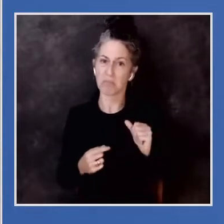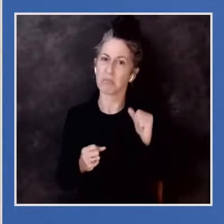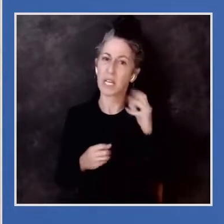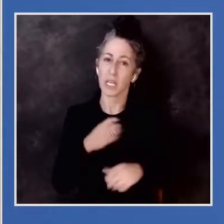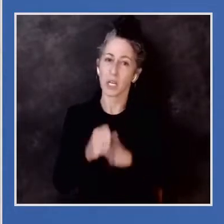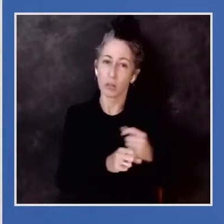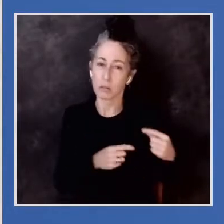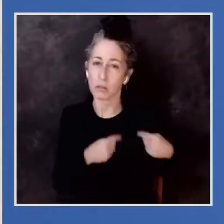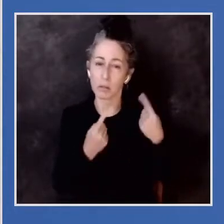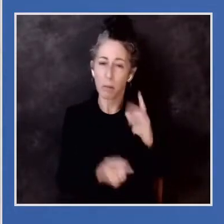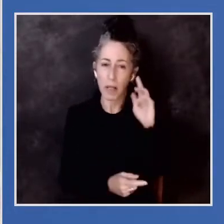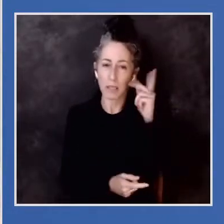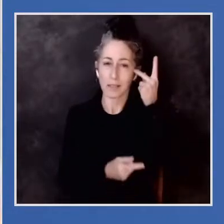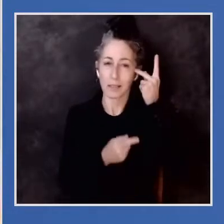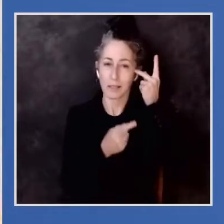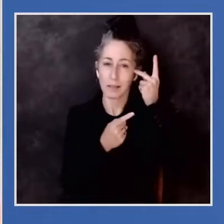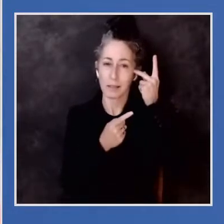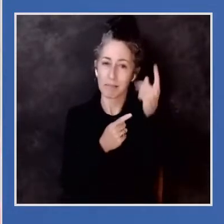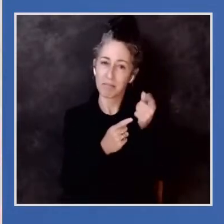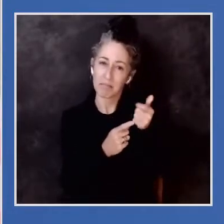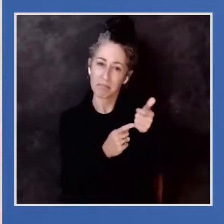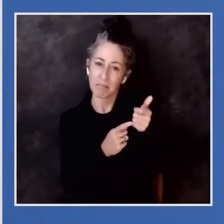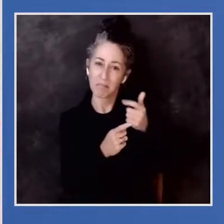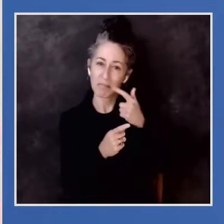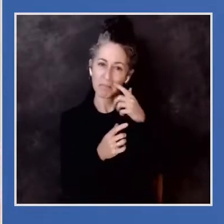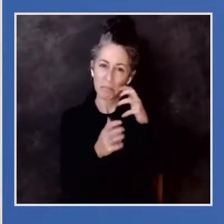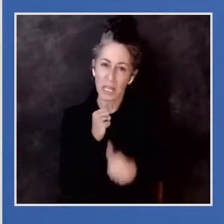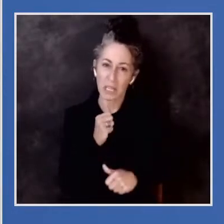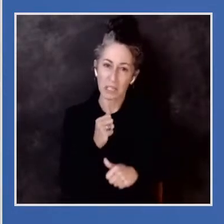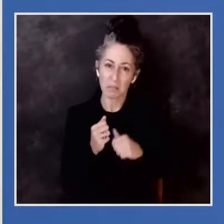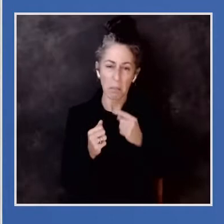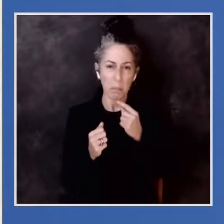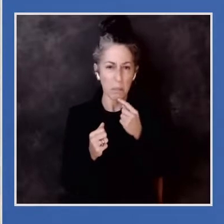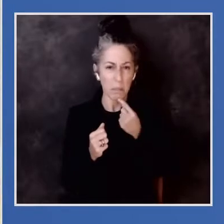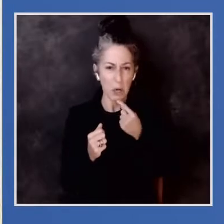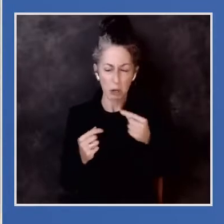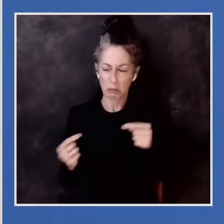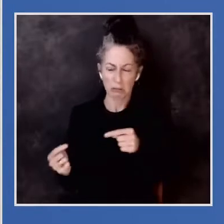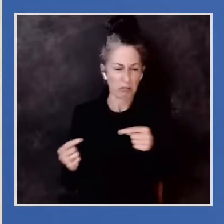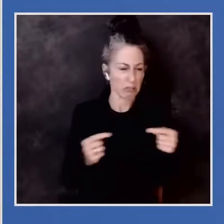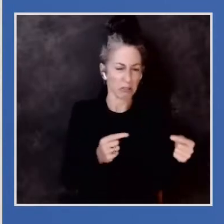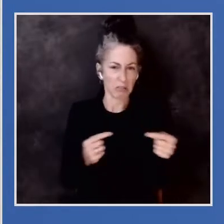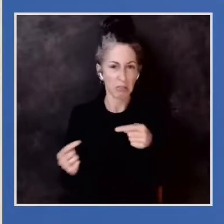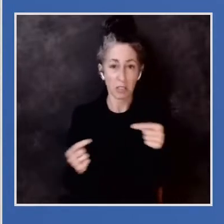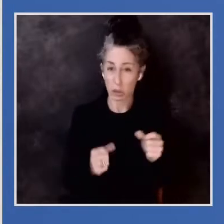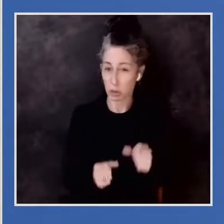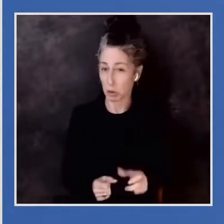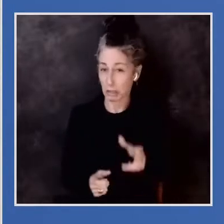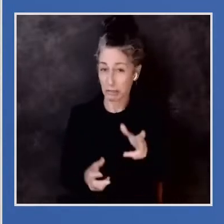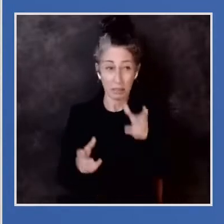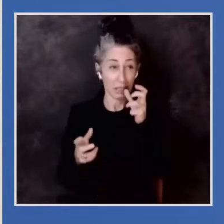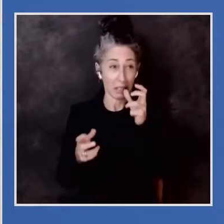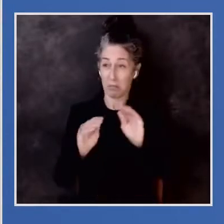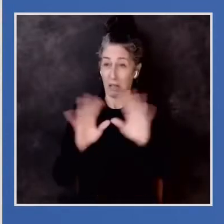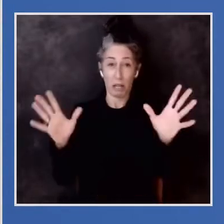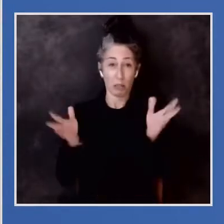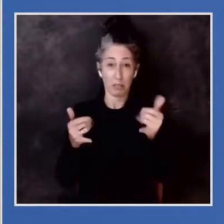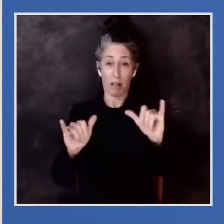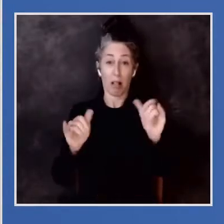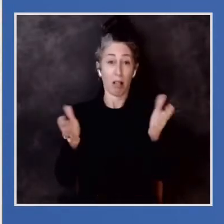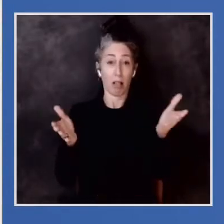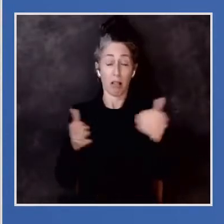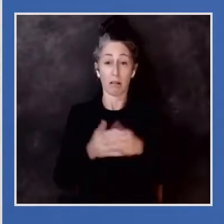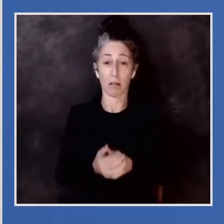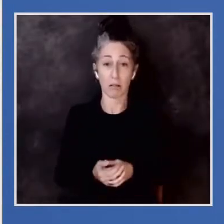long been mean and bitter and divisive, and you can hear it now in the distance. We've stopped seeing